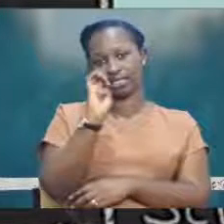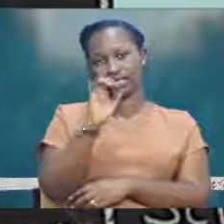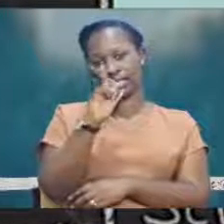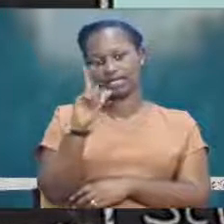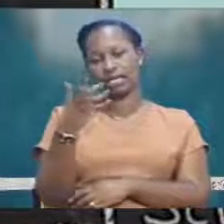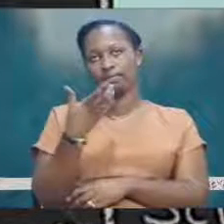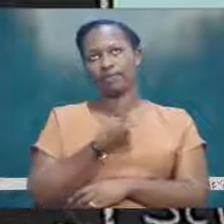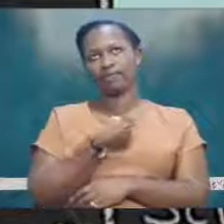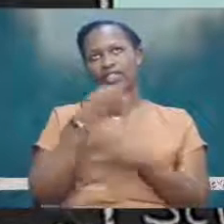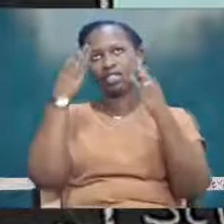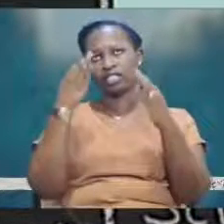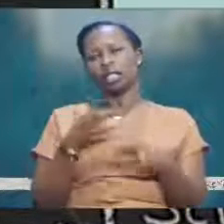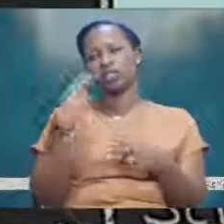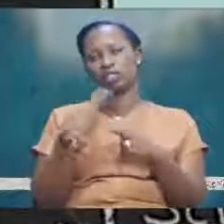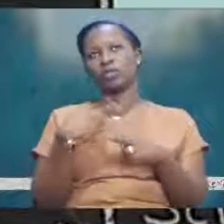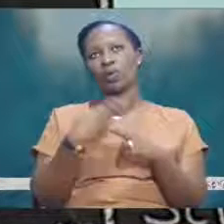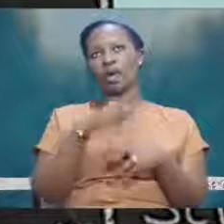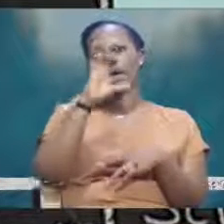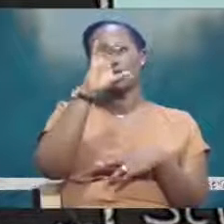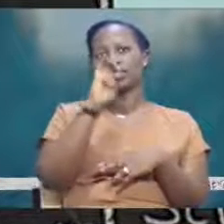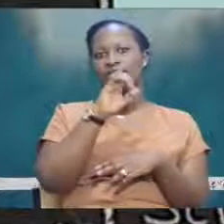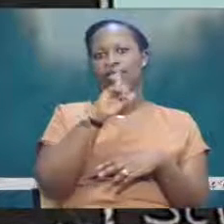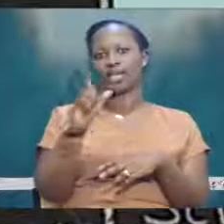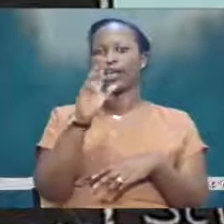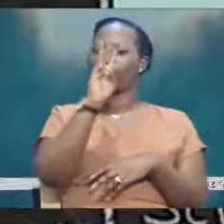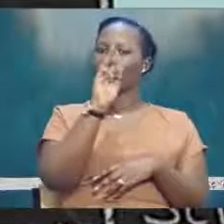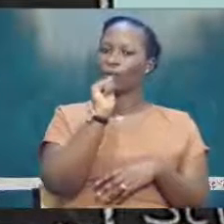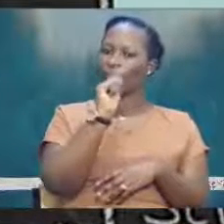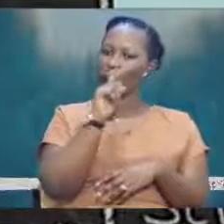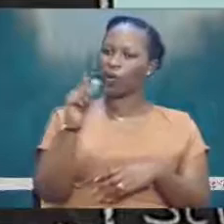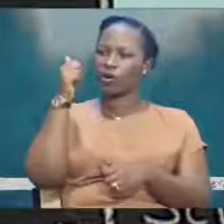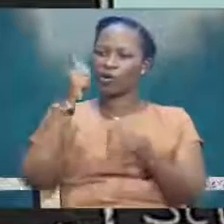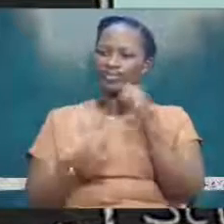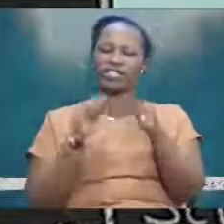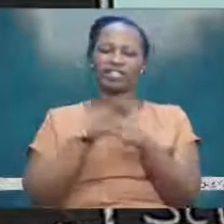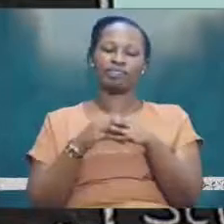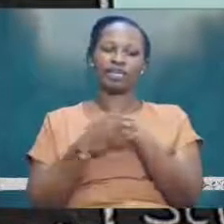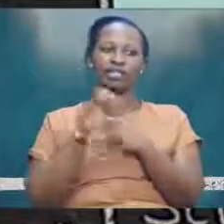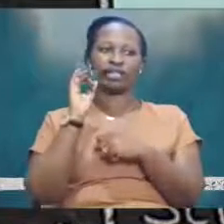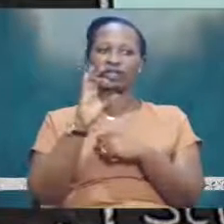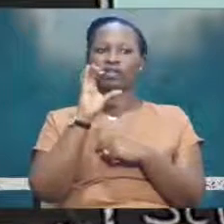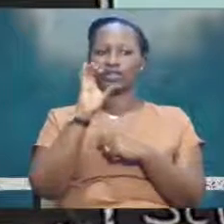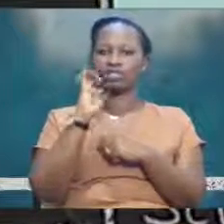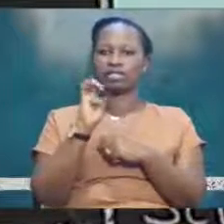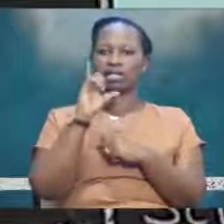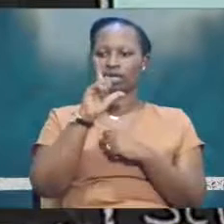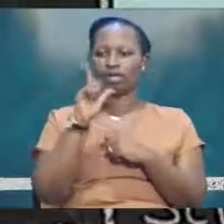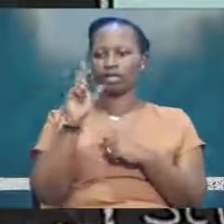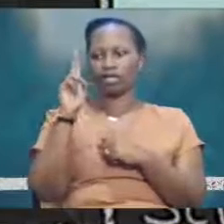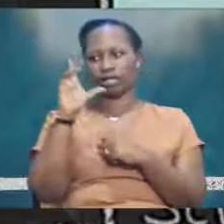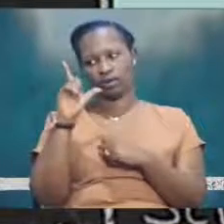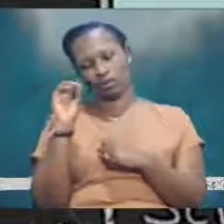cell wall, the outermost part of the cell, which is made up of cellulose.